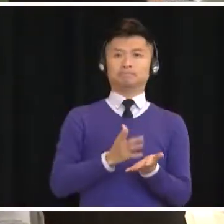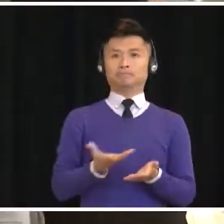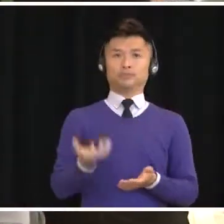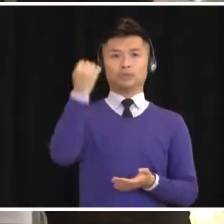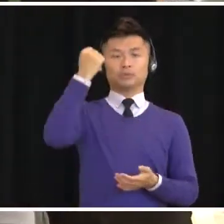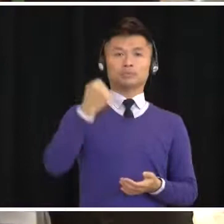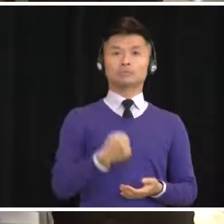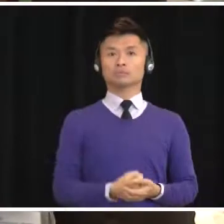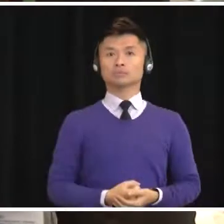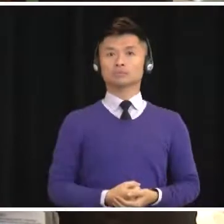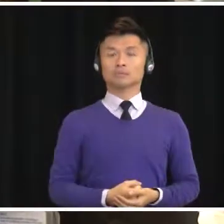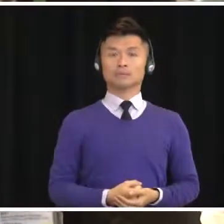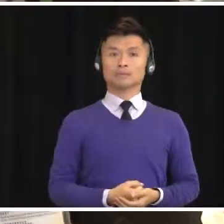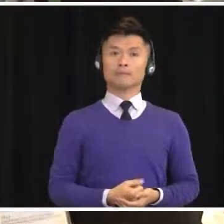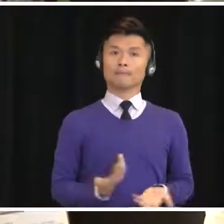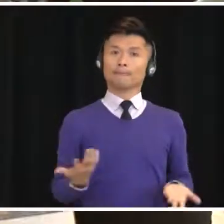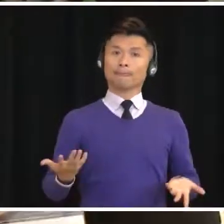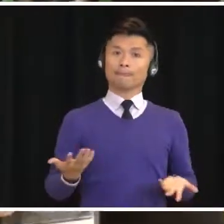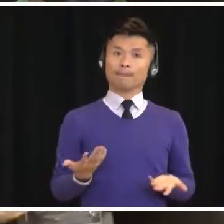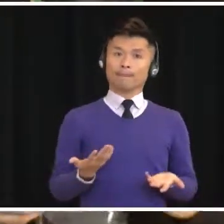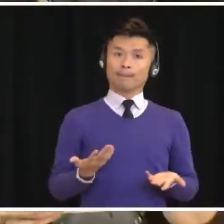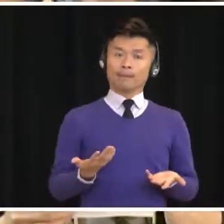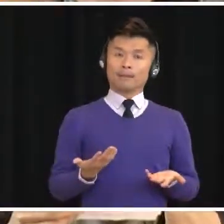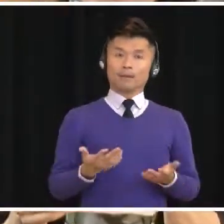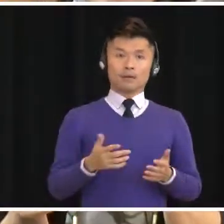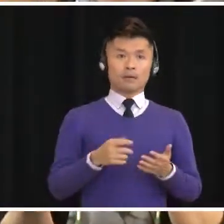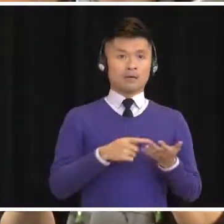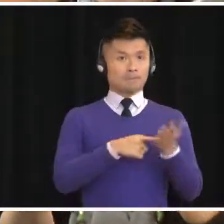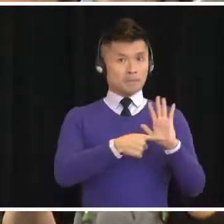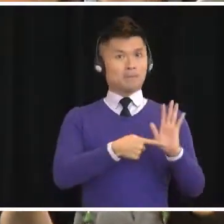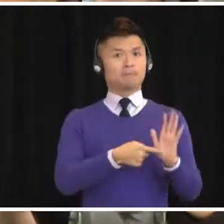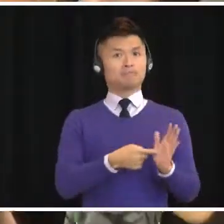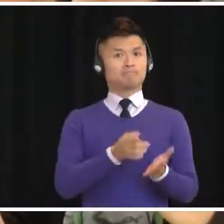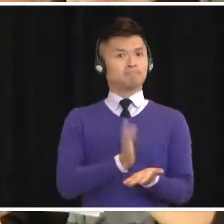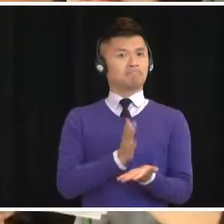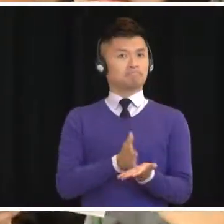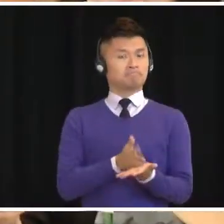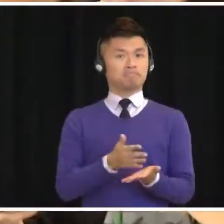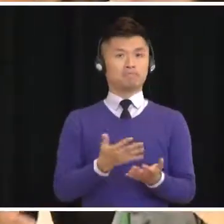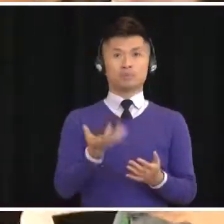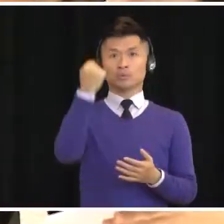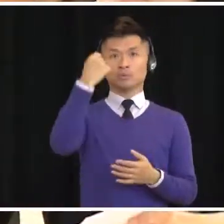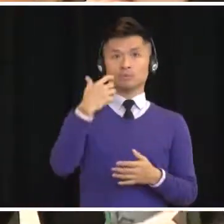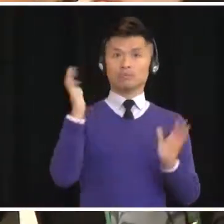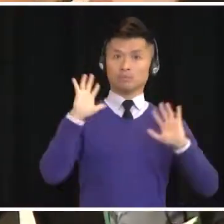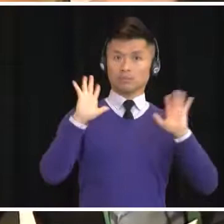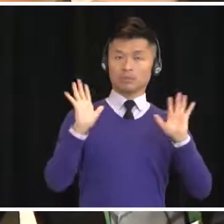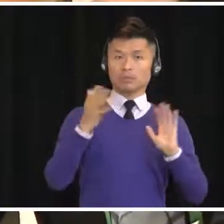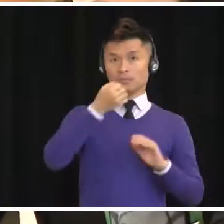question. The right to express their own views.